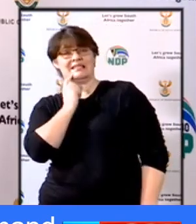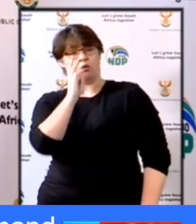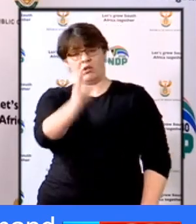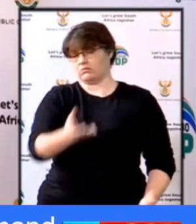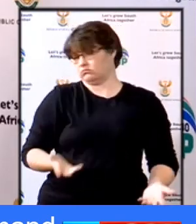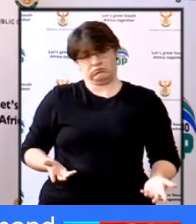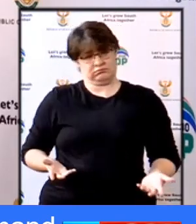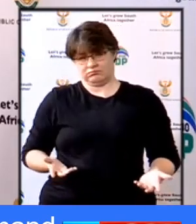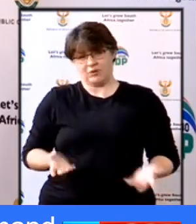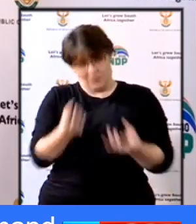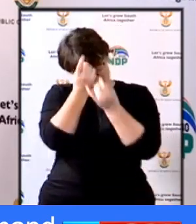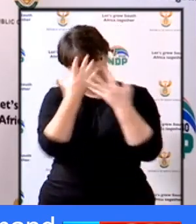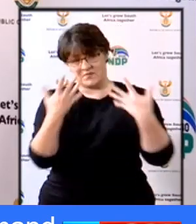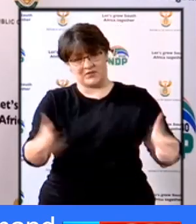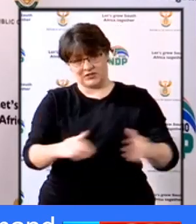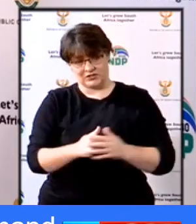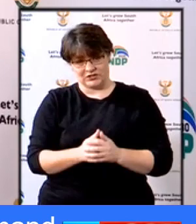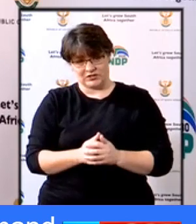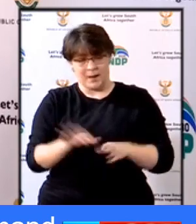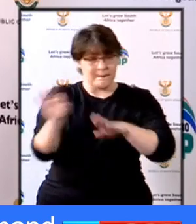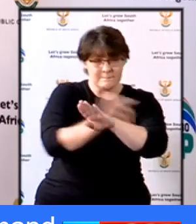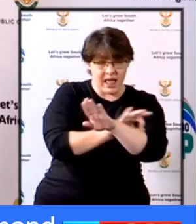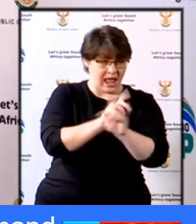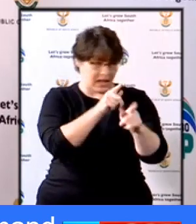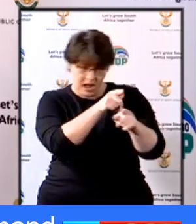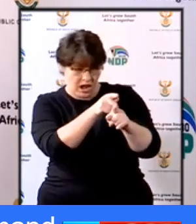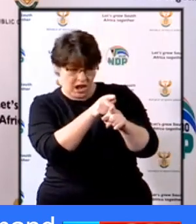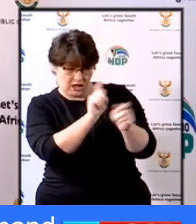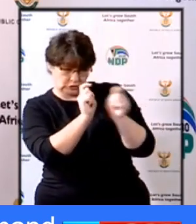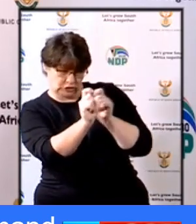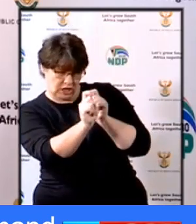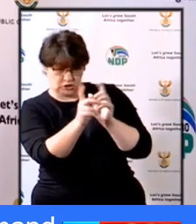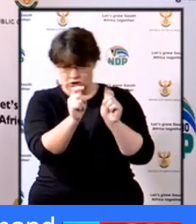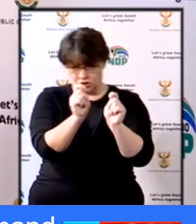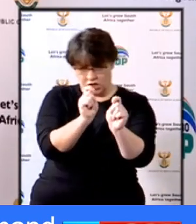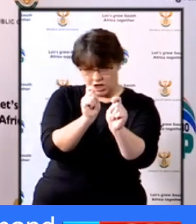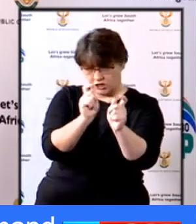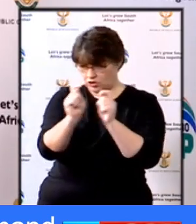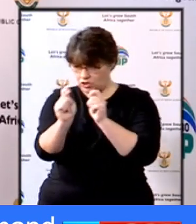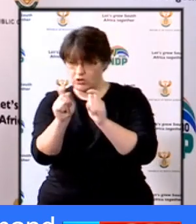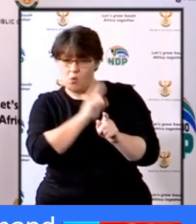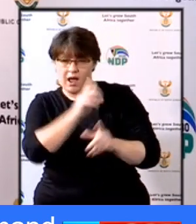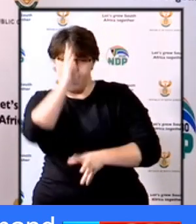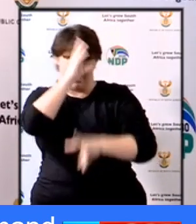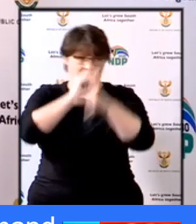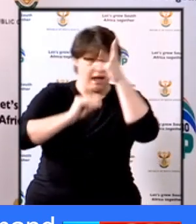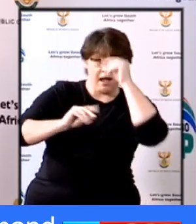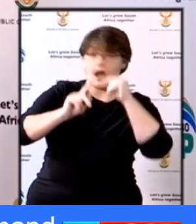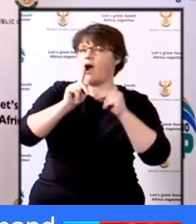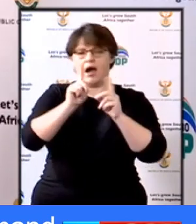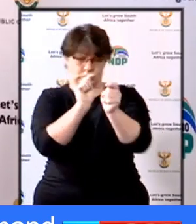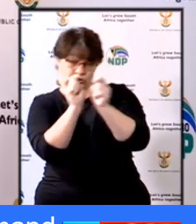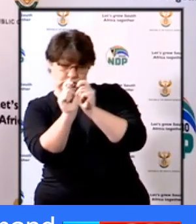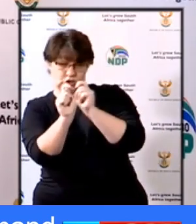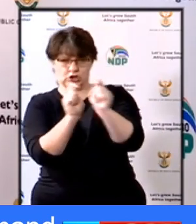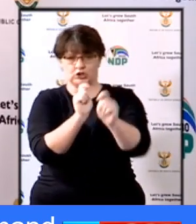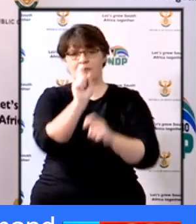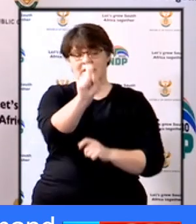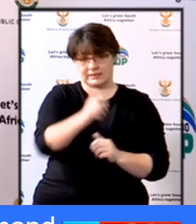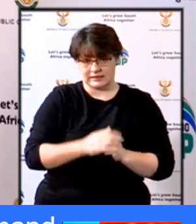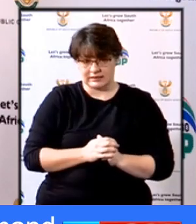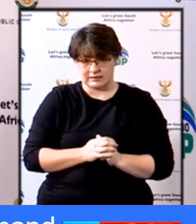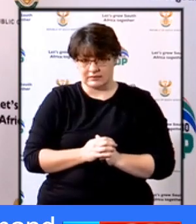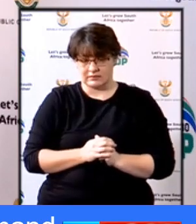We will have to adjust our plans as we gain and gather more experience. COVID-19 has